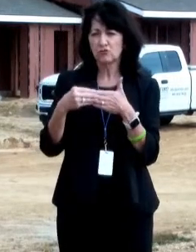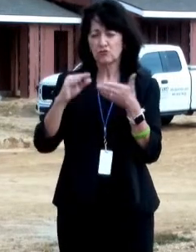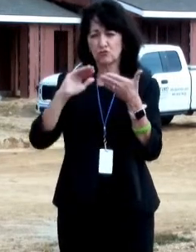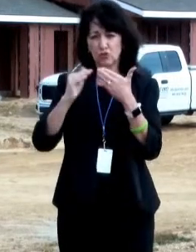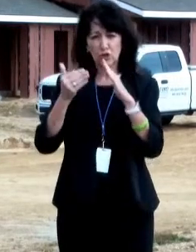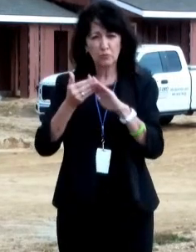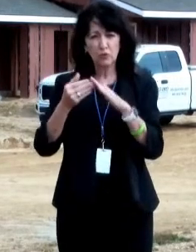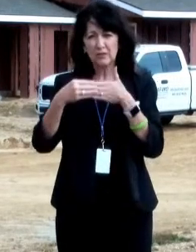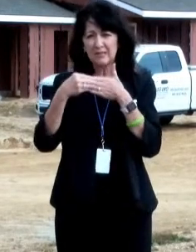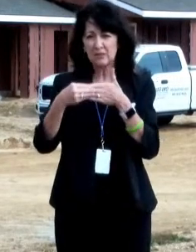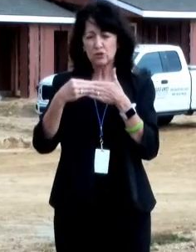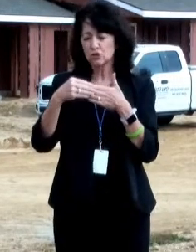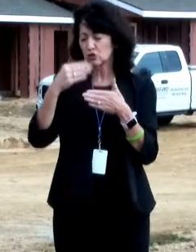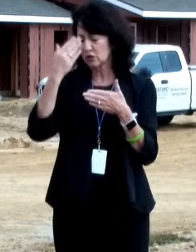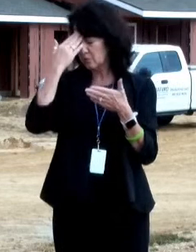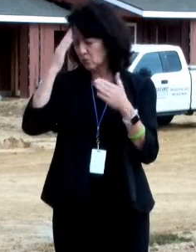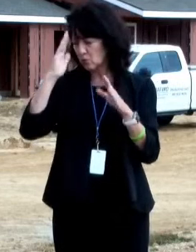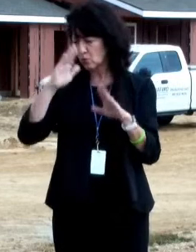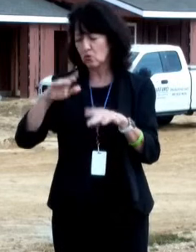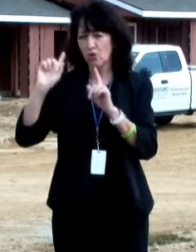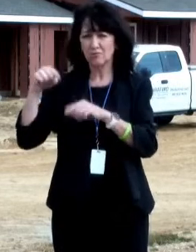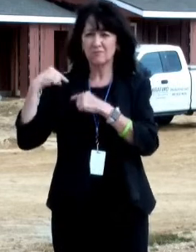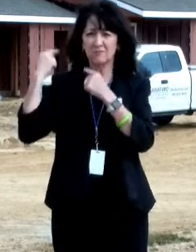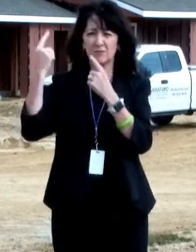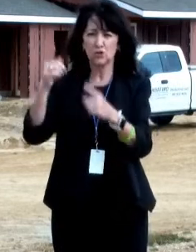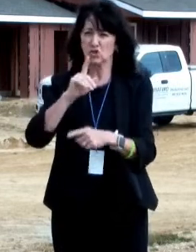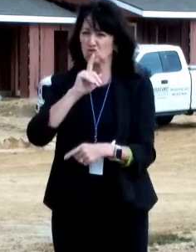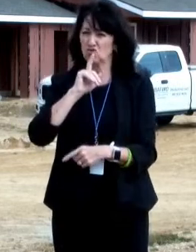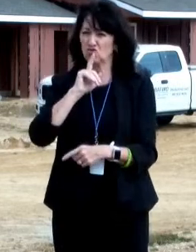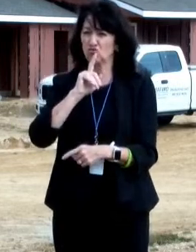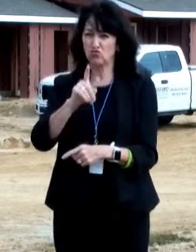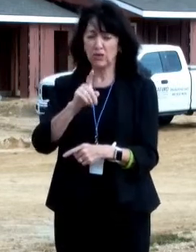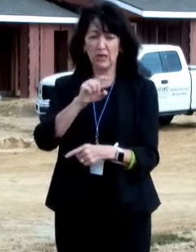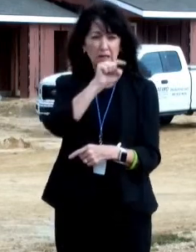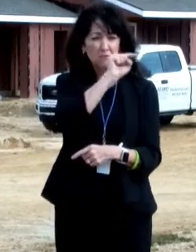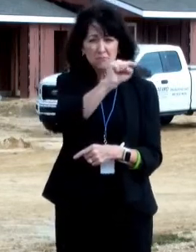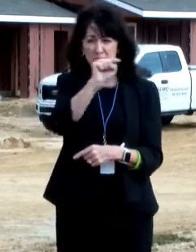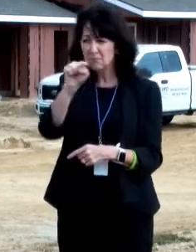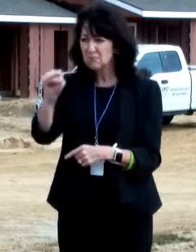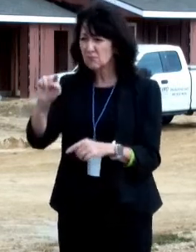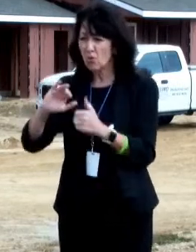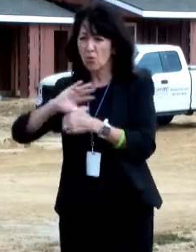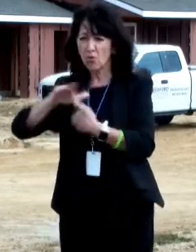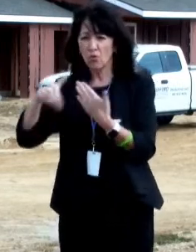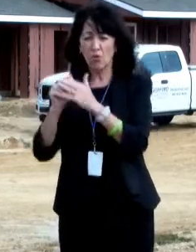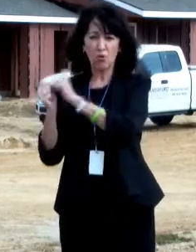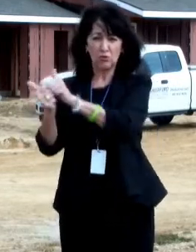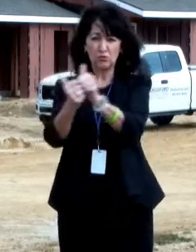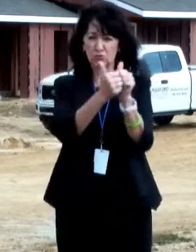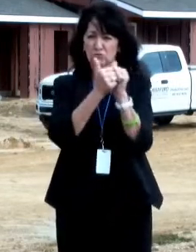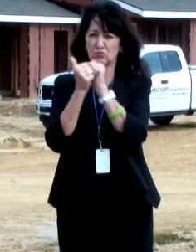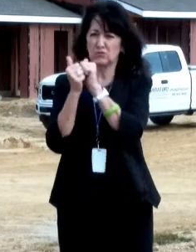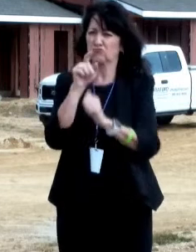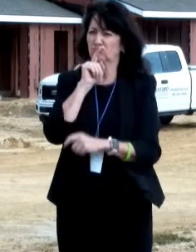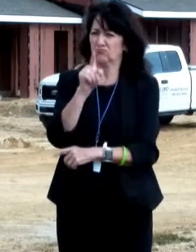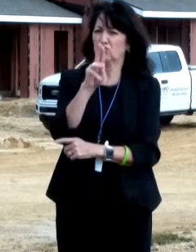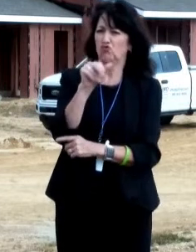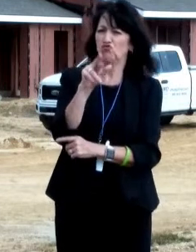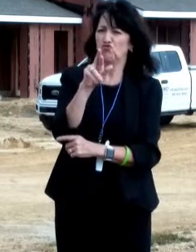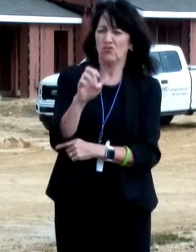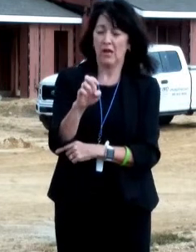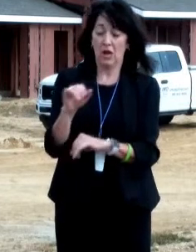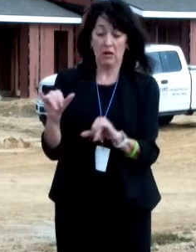known for decades, it's so rare that you get all the pieces of the Jenga puzzle coming together at the same time and in the same